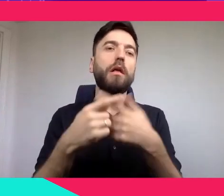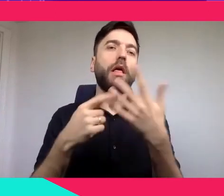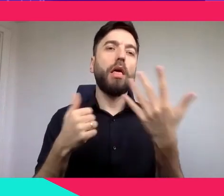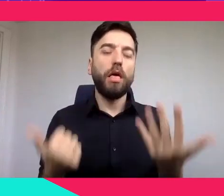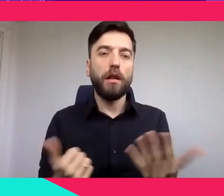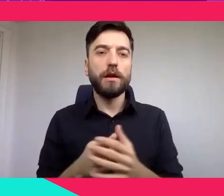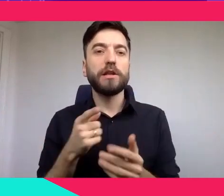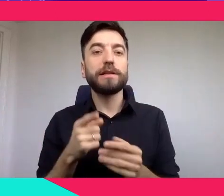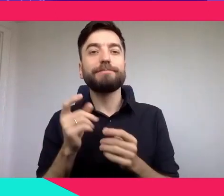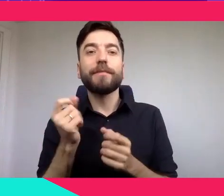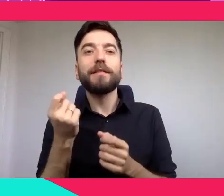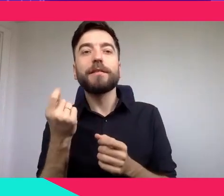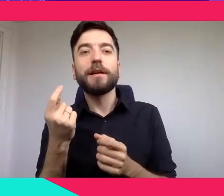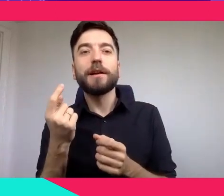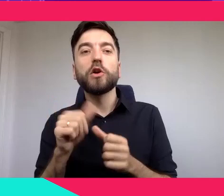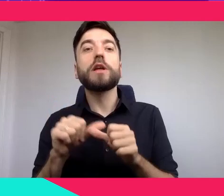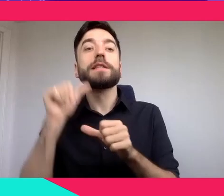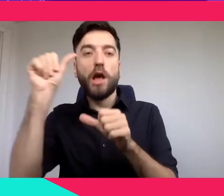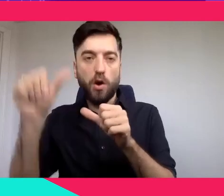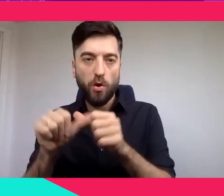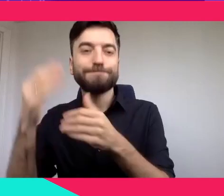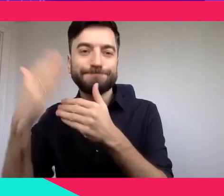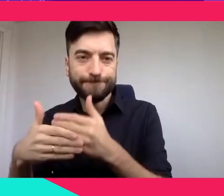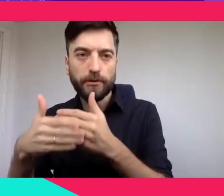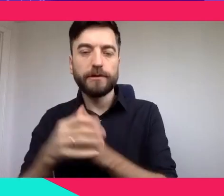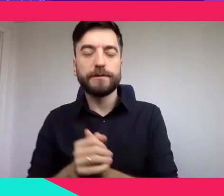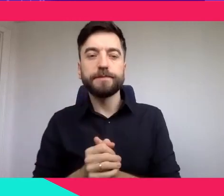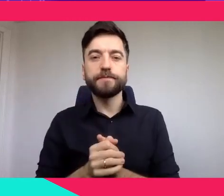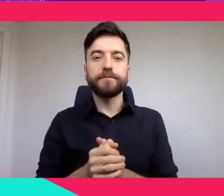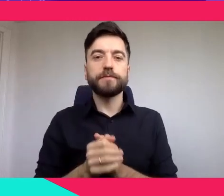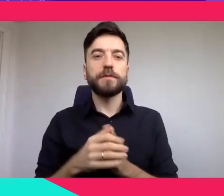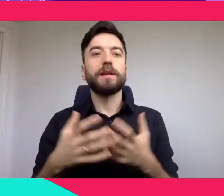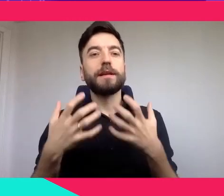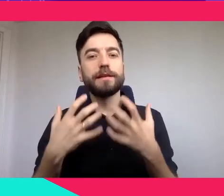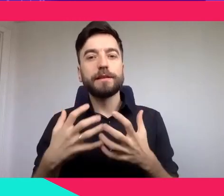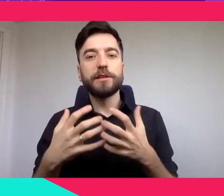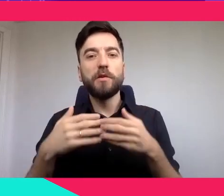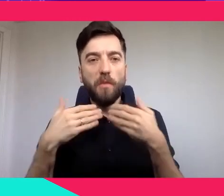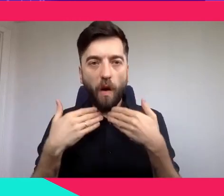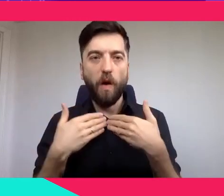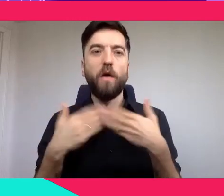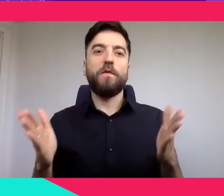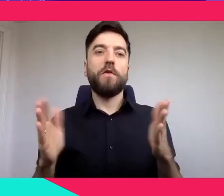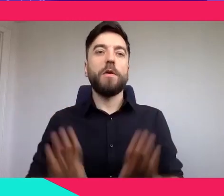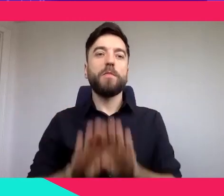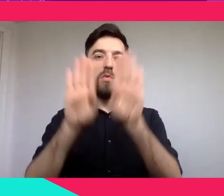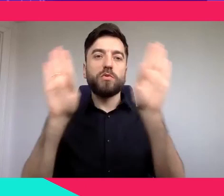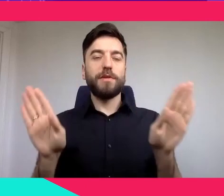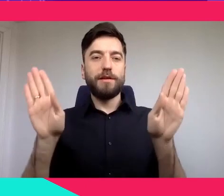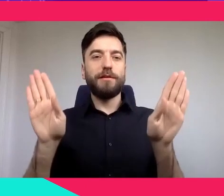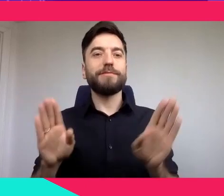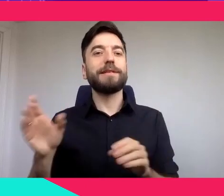year, called SMK Open, where we try to open up SMK's digitized collections and knowledge for all to use and